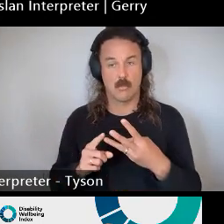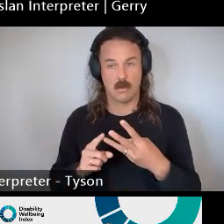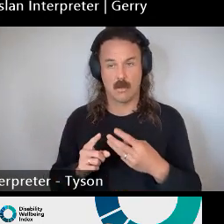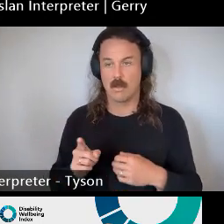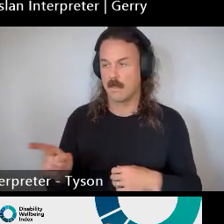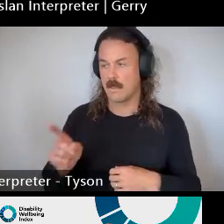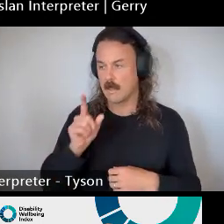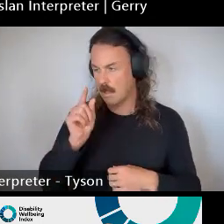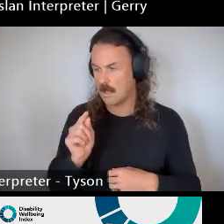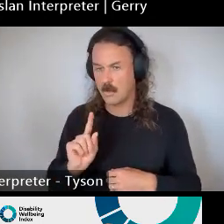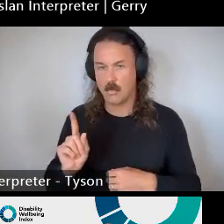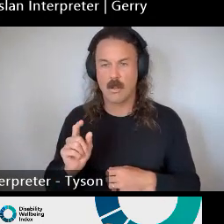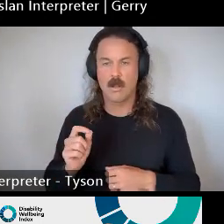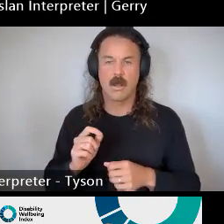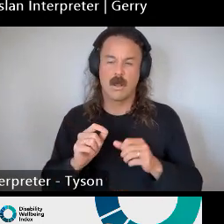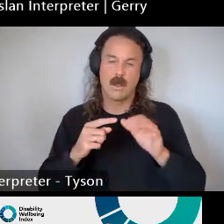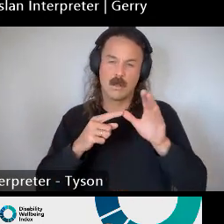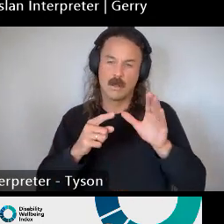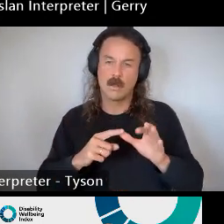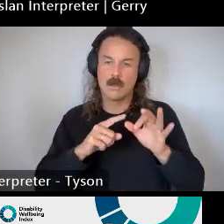follow-up survey.